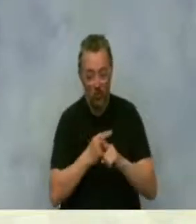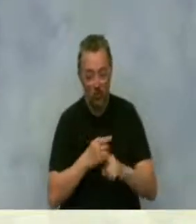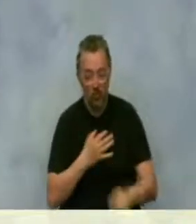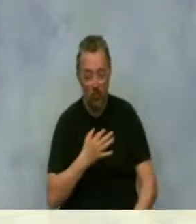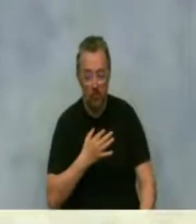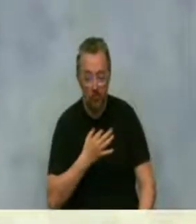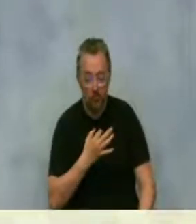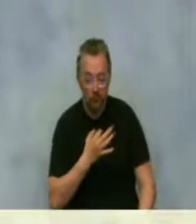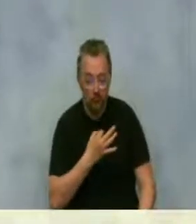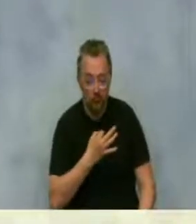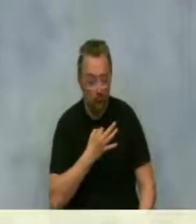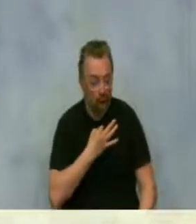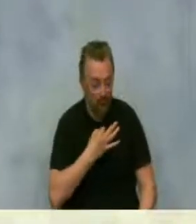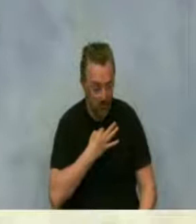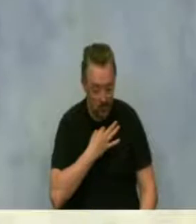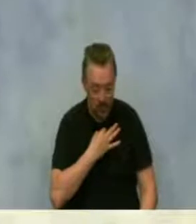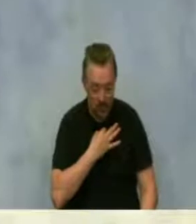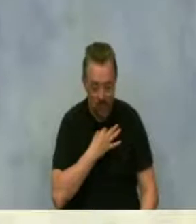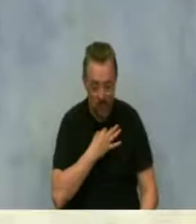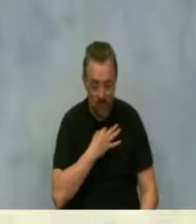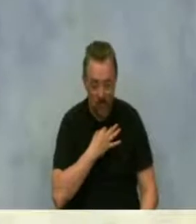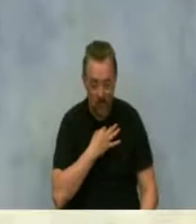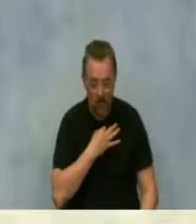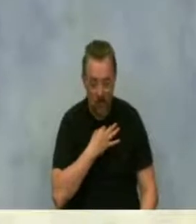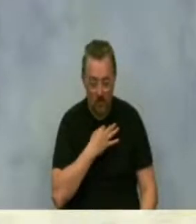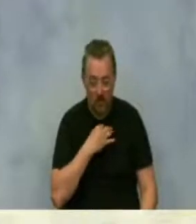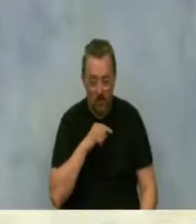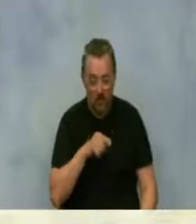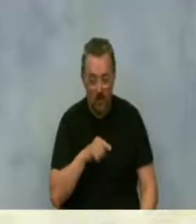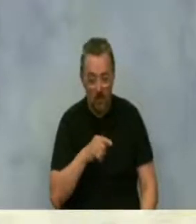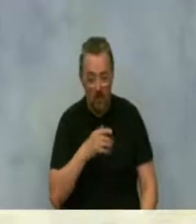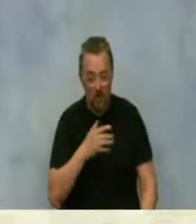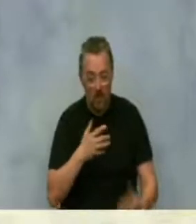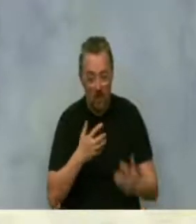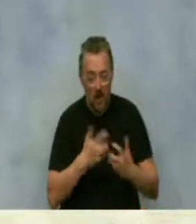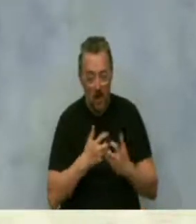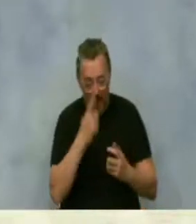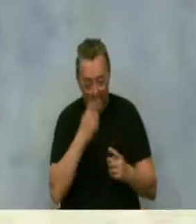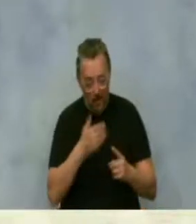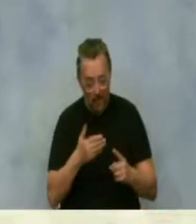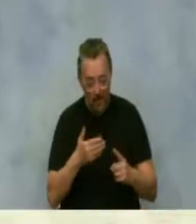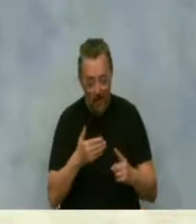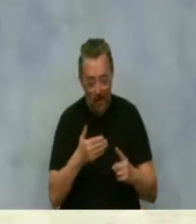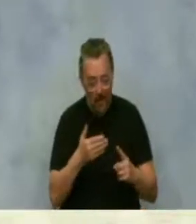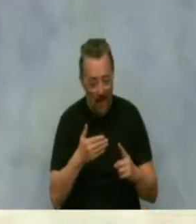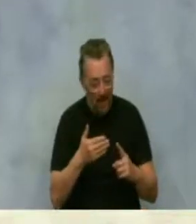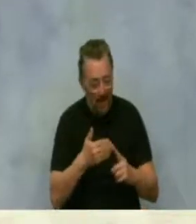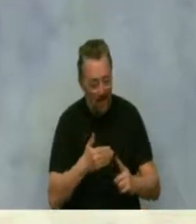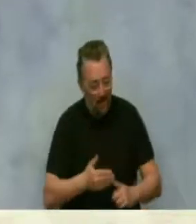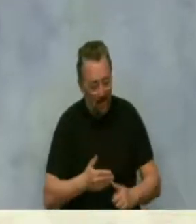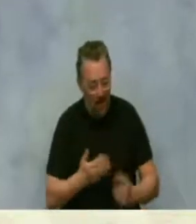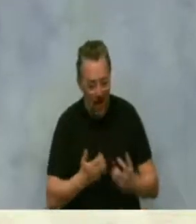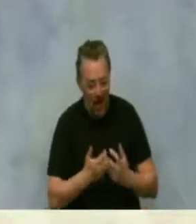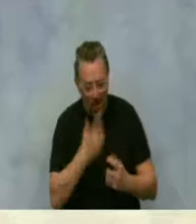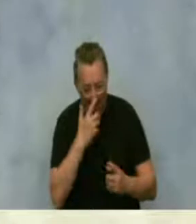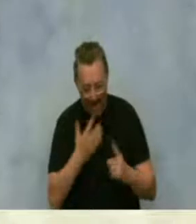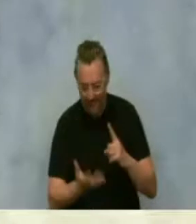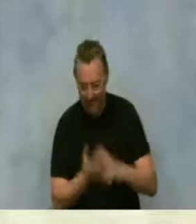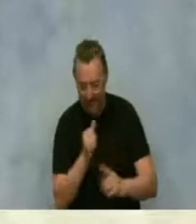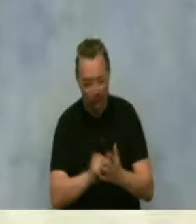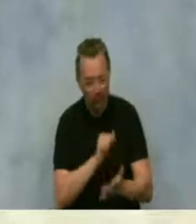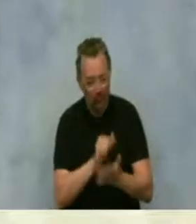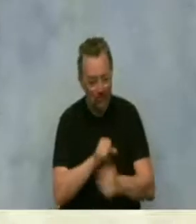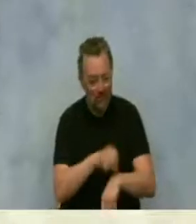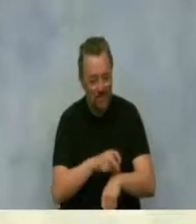and that our actions need to identify what's going to assist the resource to achieve the right people with the right skills to deliver